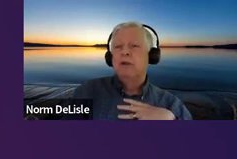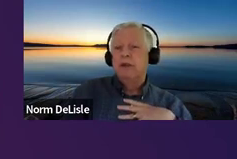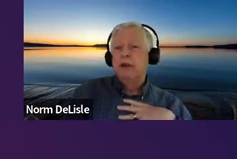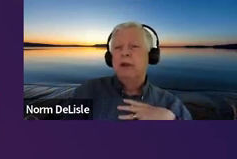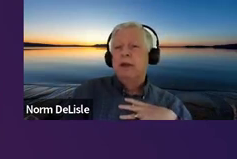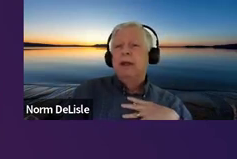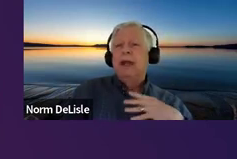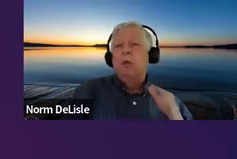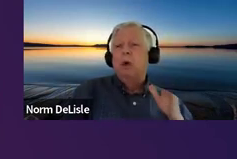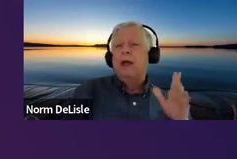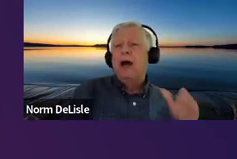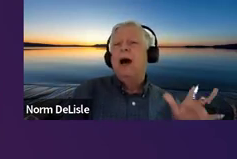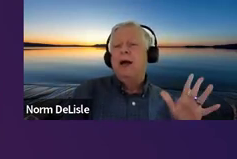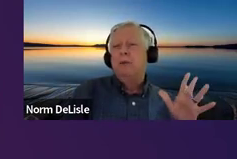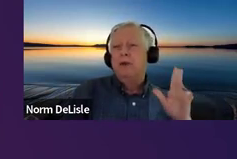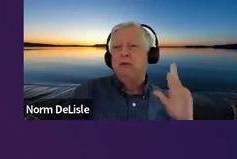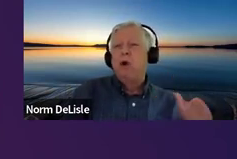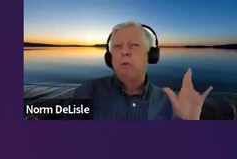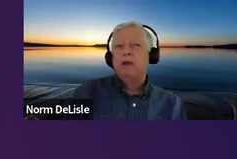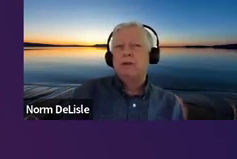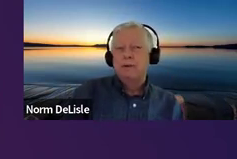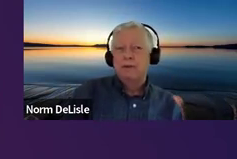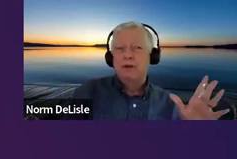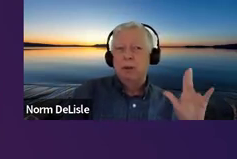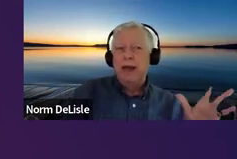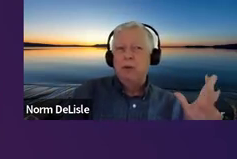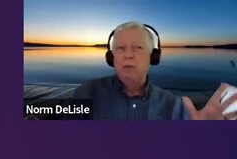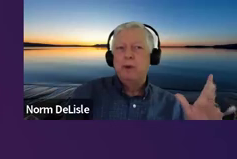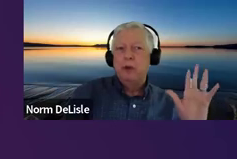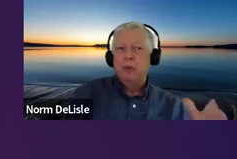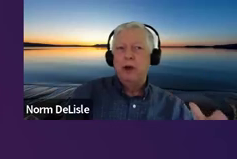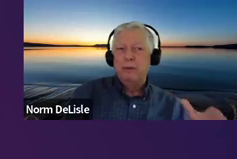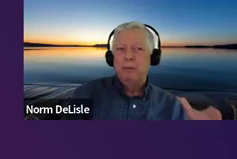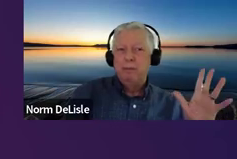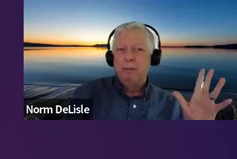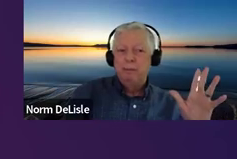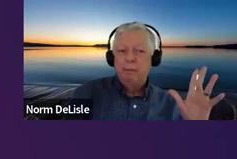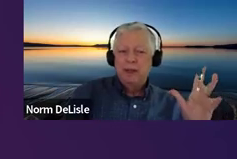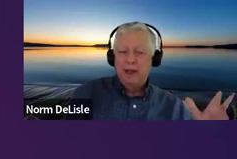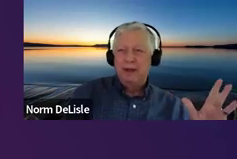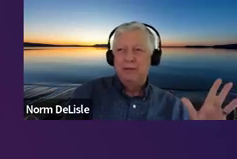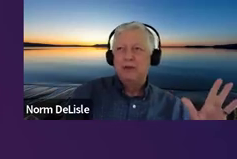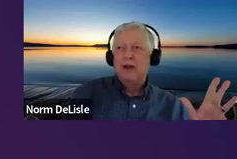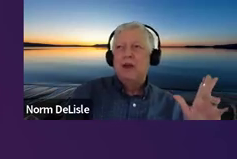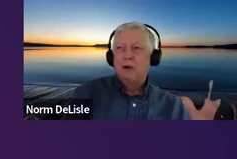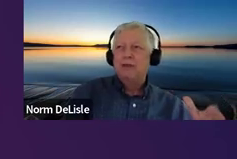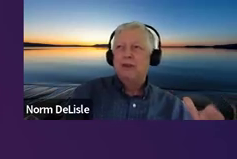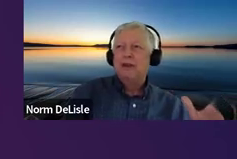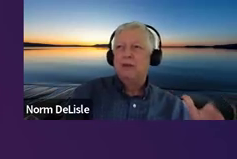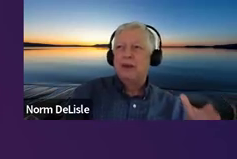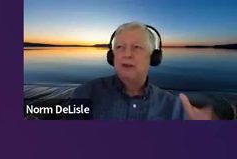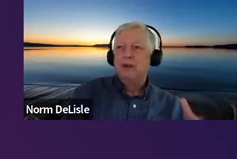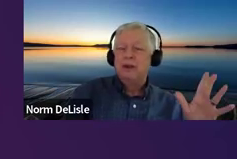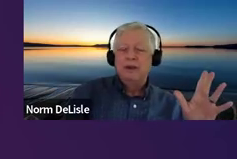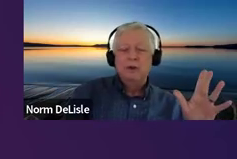New York City. And what I got was four pictures of Black women with white canes crossing